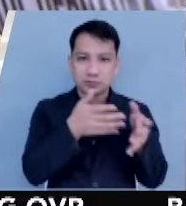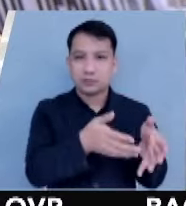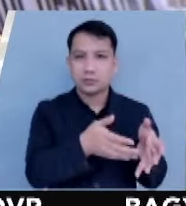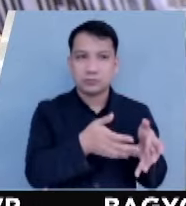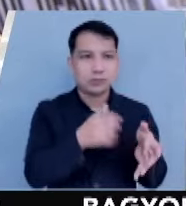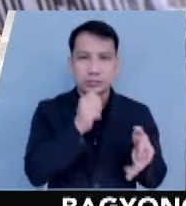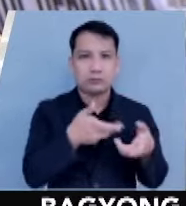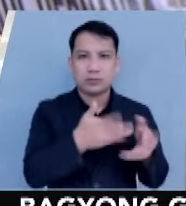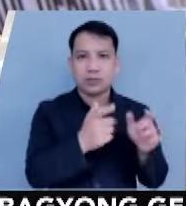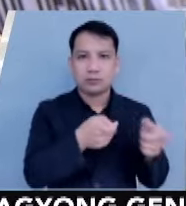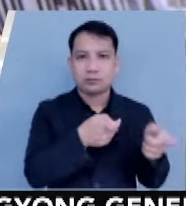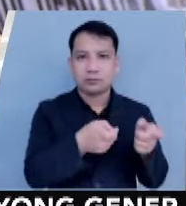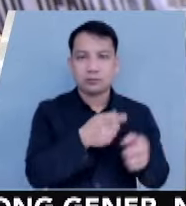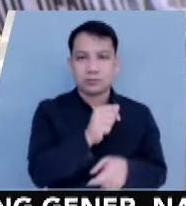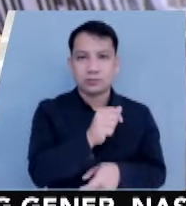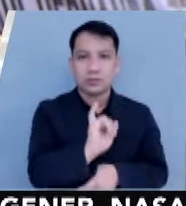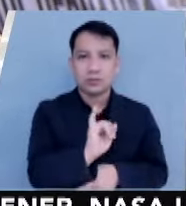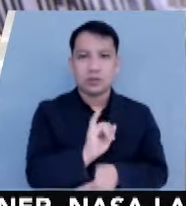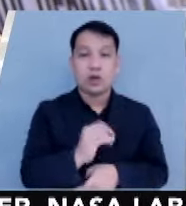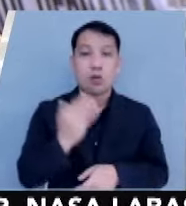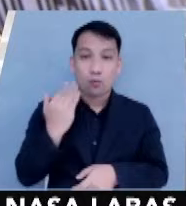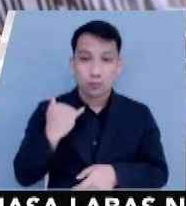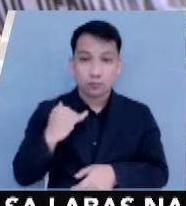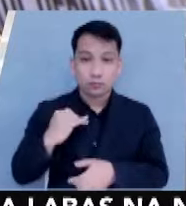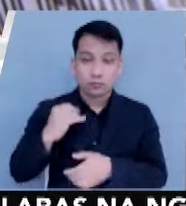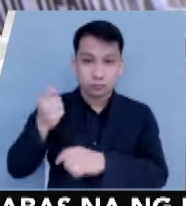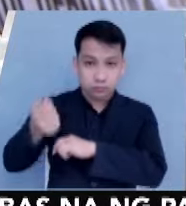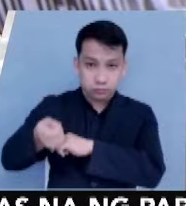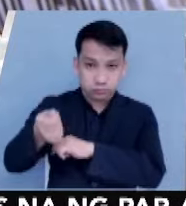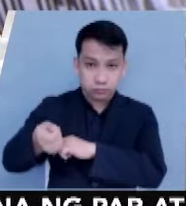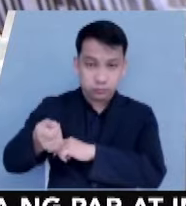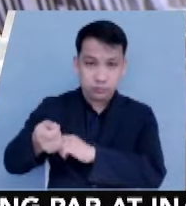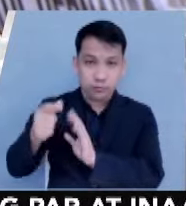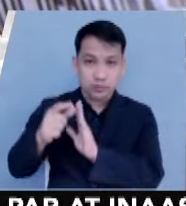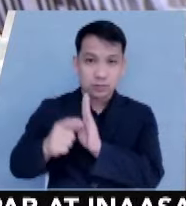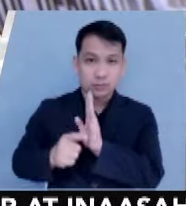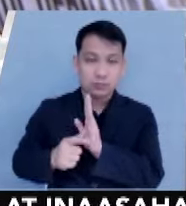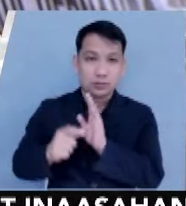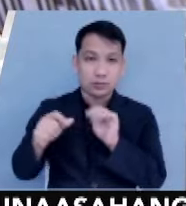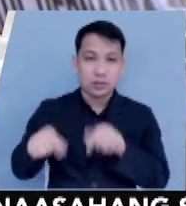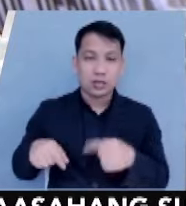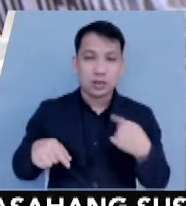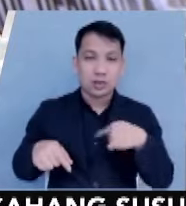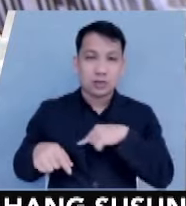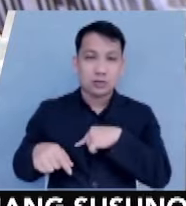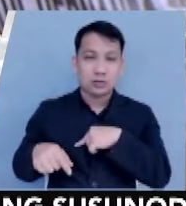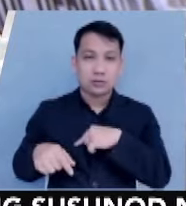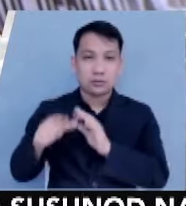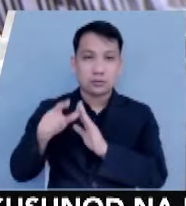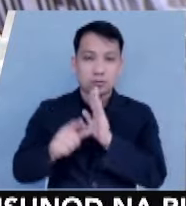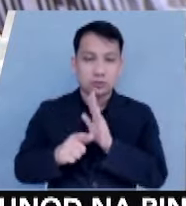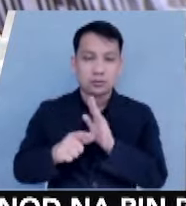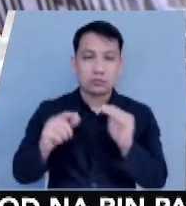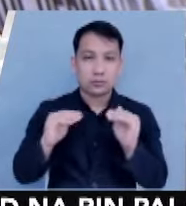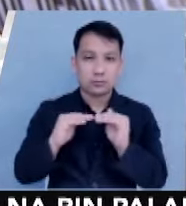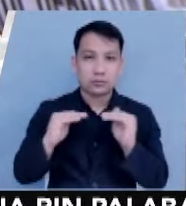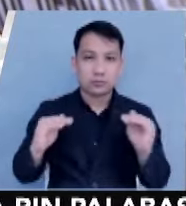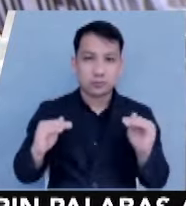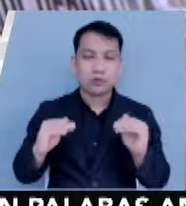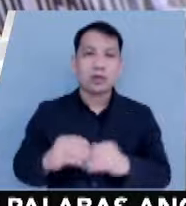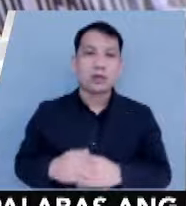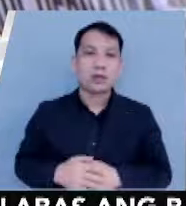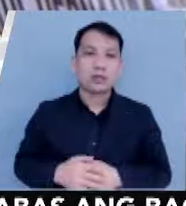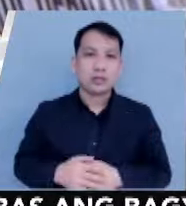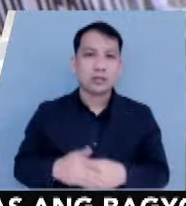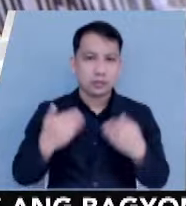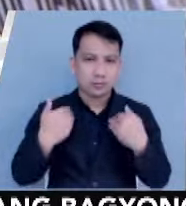AI because the court is not only a court of law, but we are also a courts of equity. There is some humanity